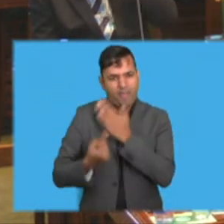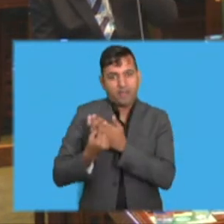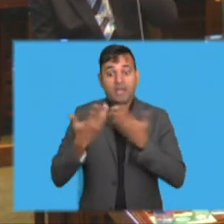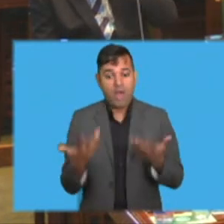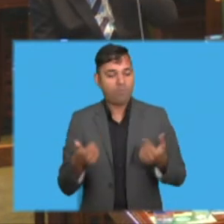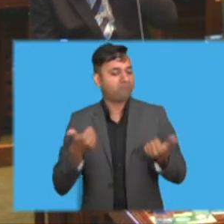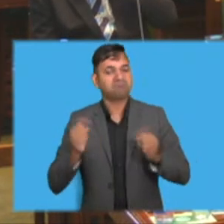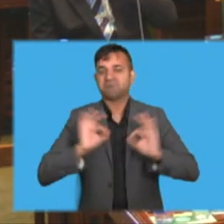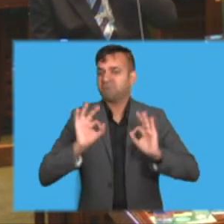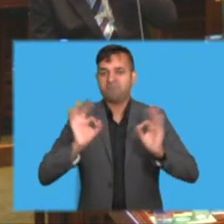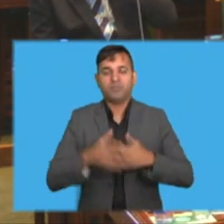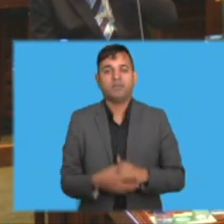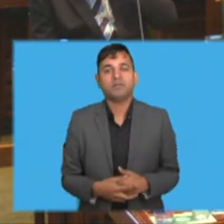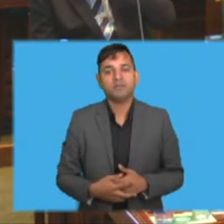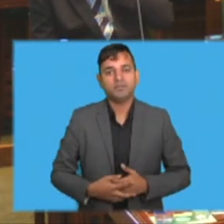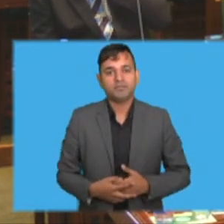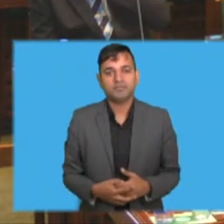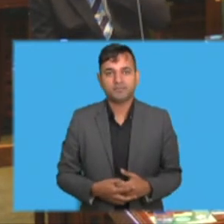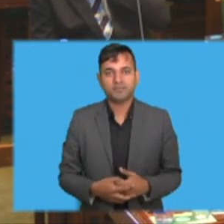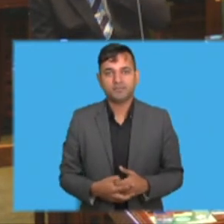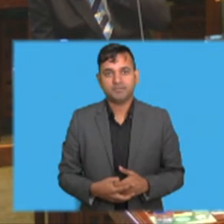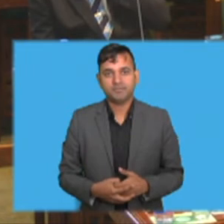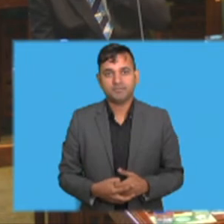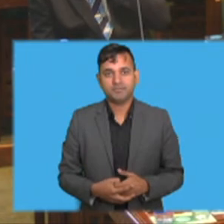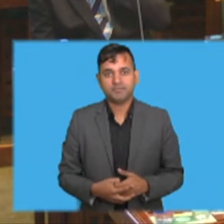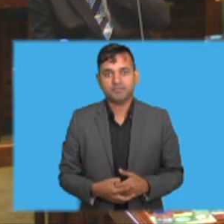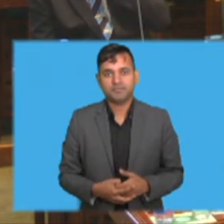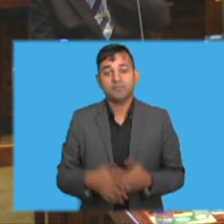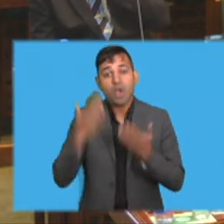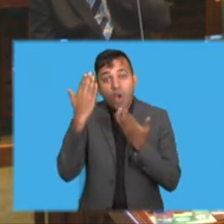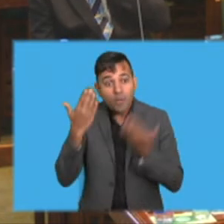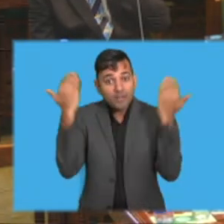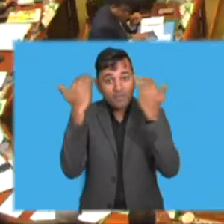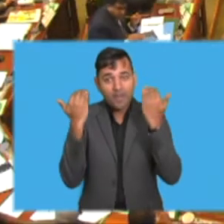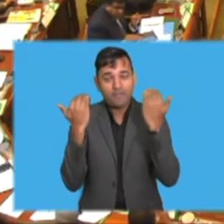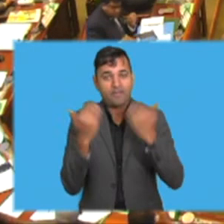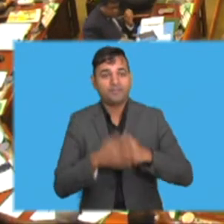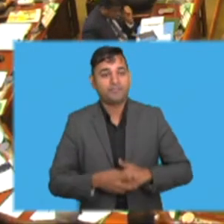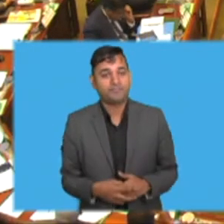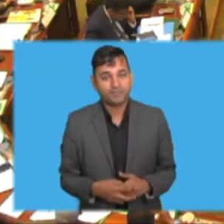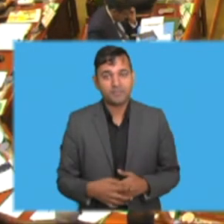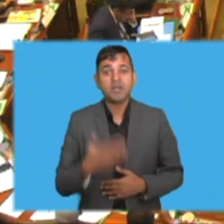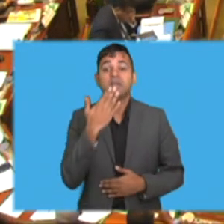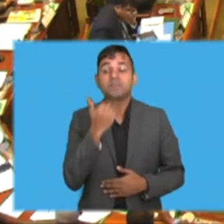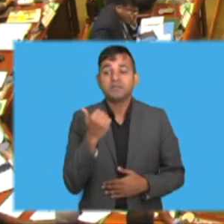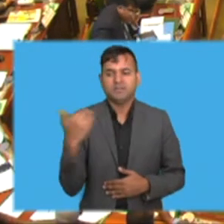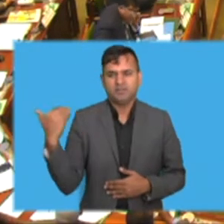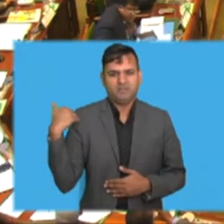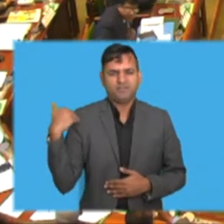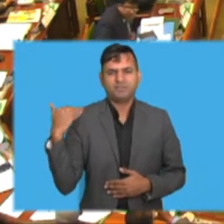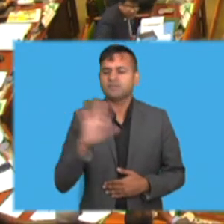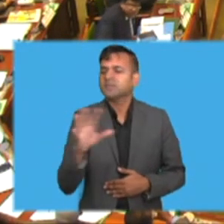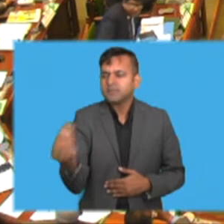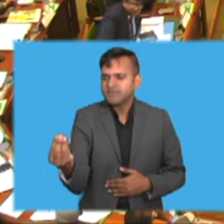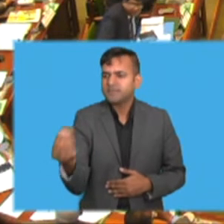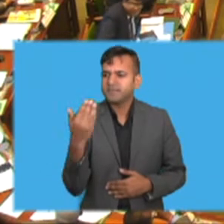Madam Speaker, honorable members, it is our constitution. Honorable members, the interjections are getting disruptive, please. Let me just shut up. Thank